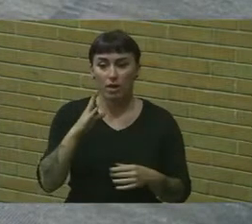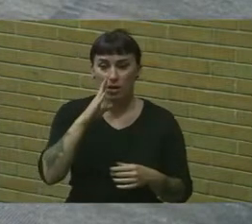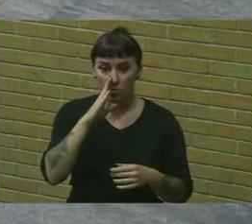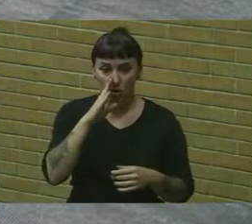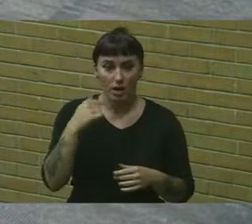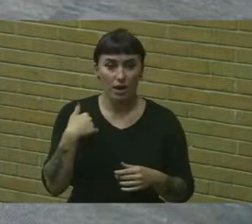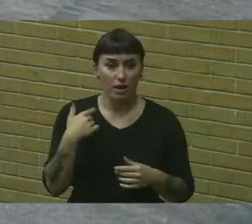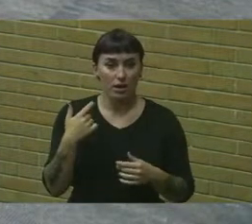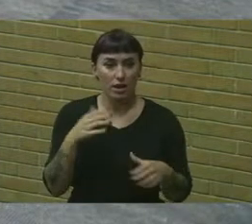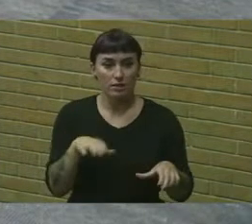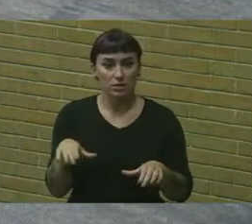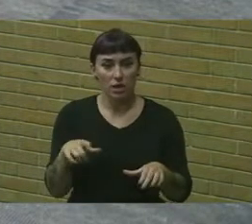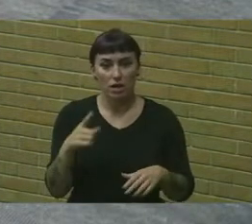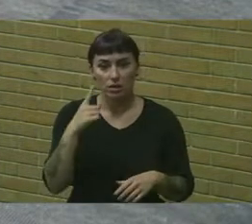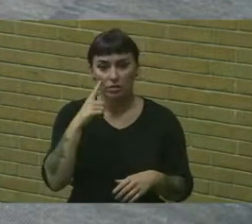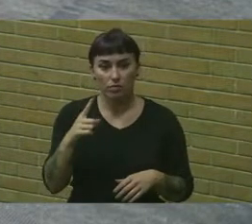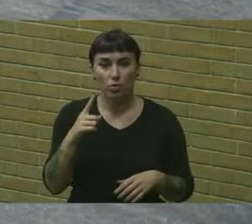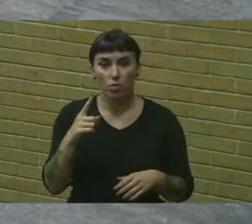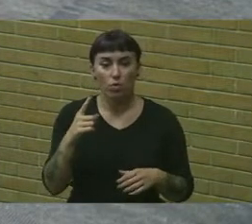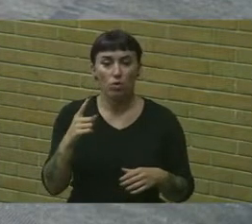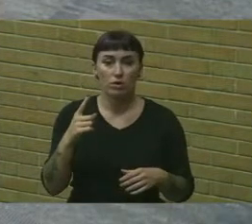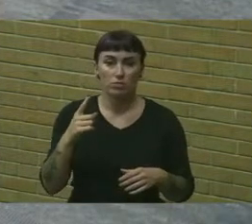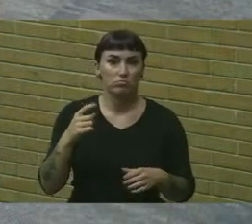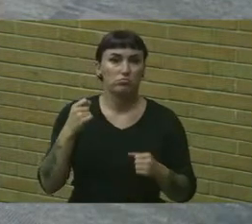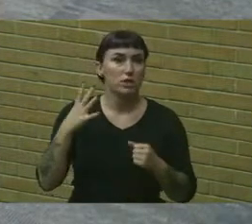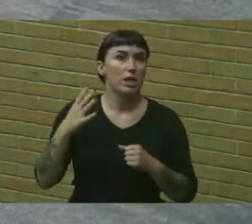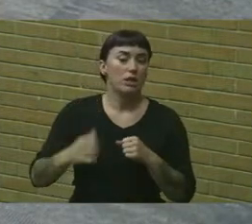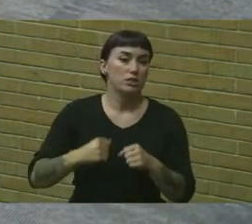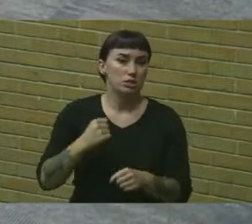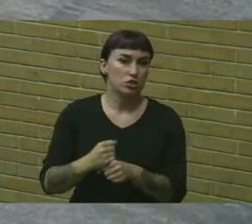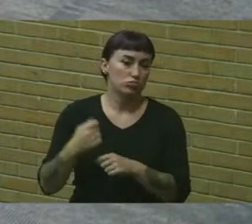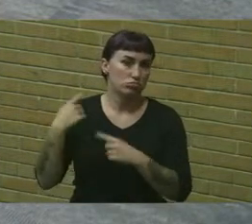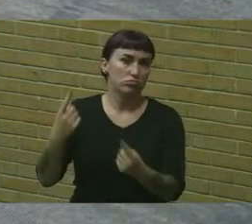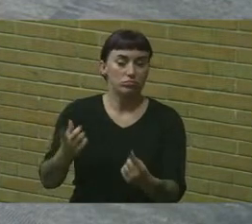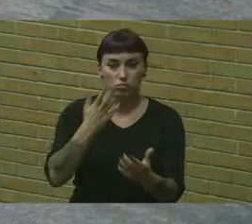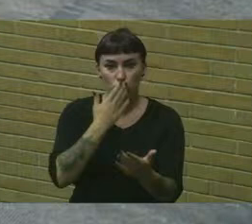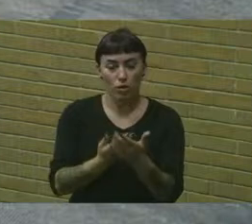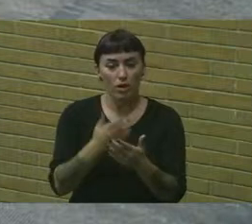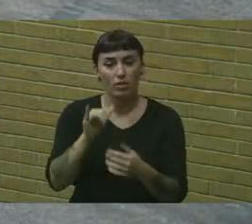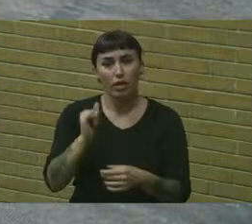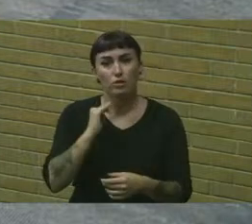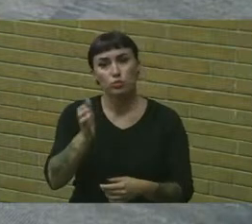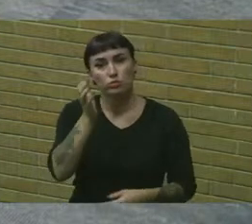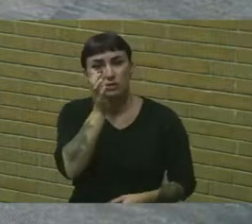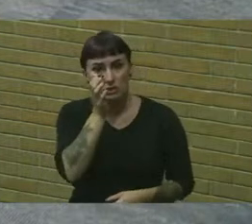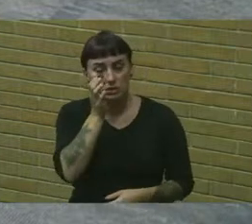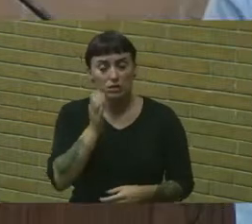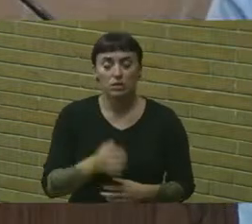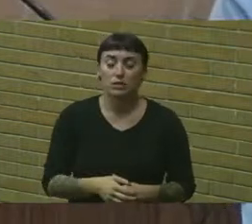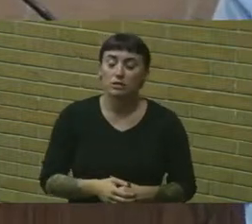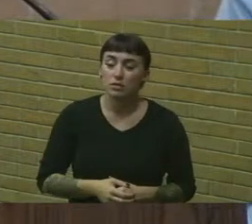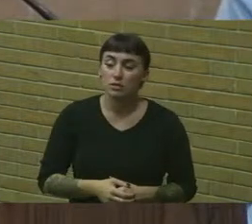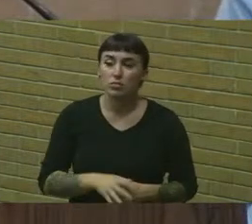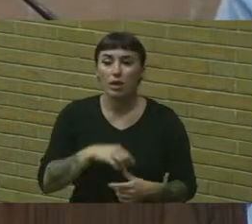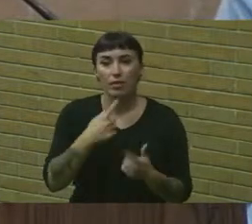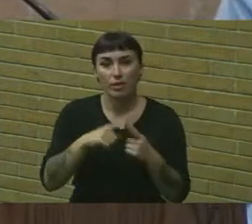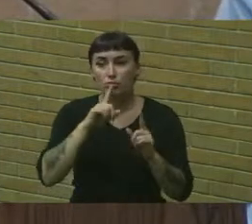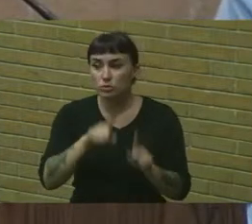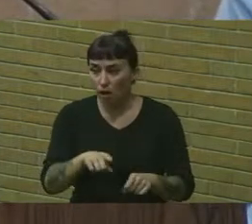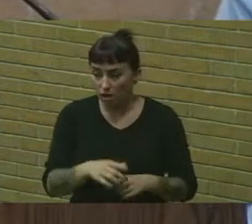has done for decades very well, and that's to listen and then to